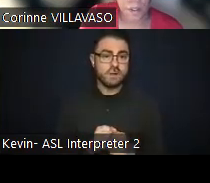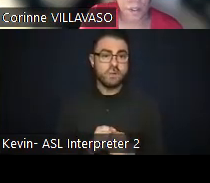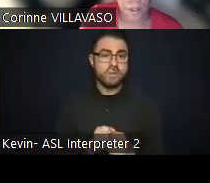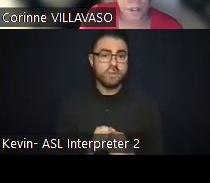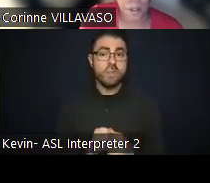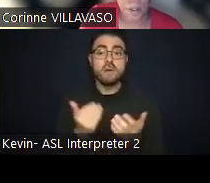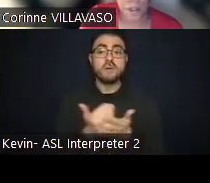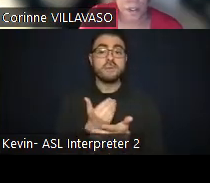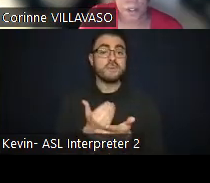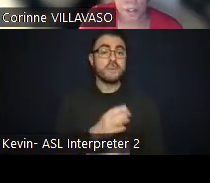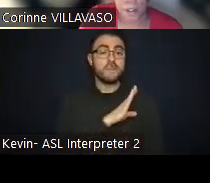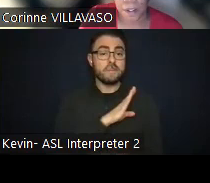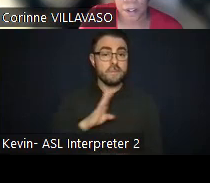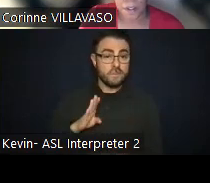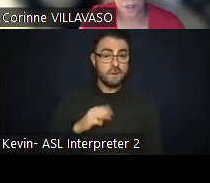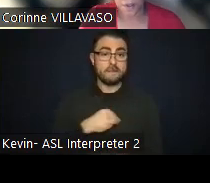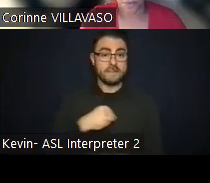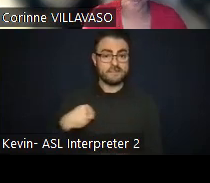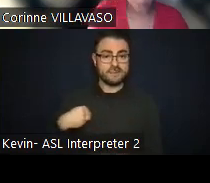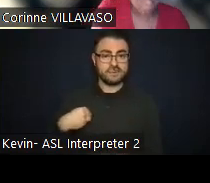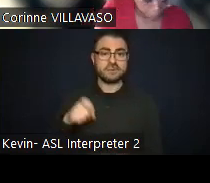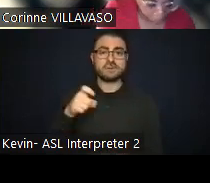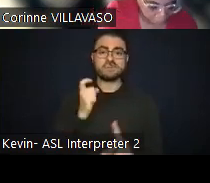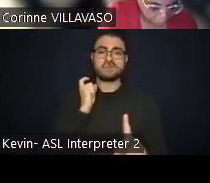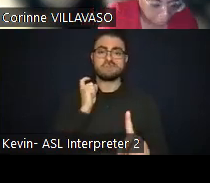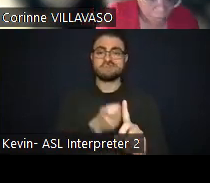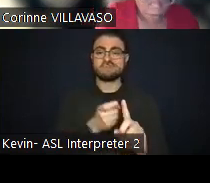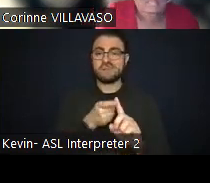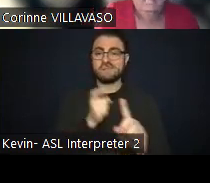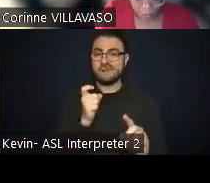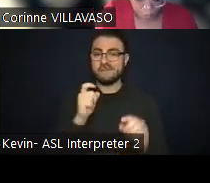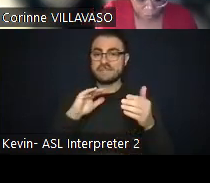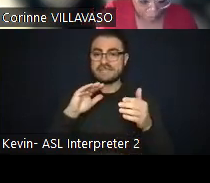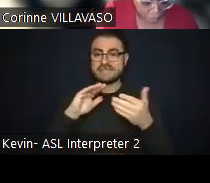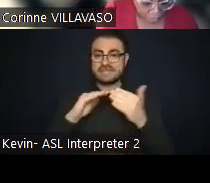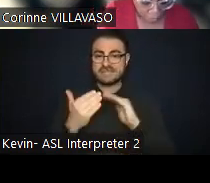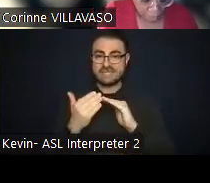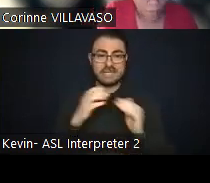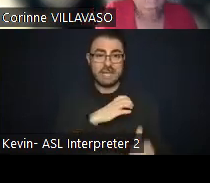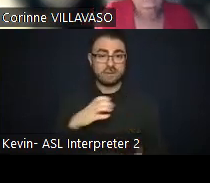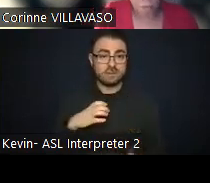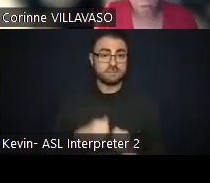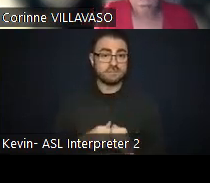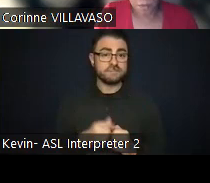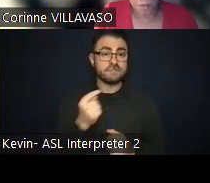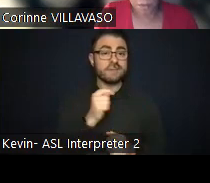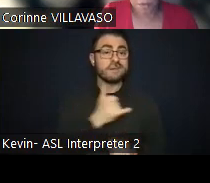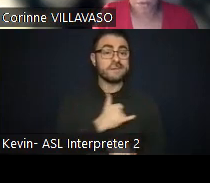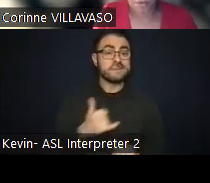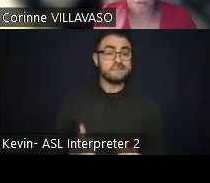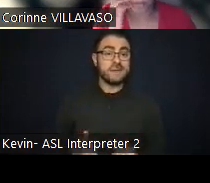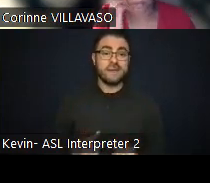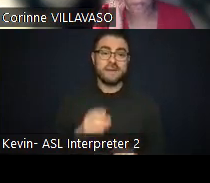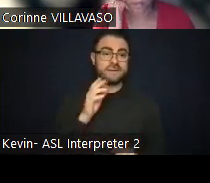Point number nine. The new board's members shall be appointed by City Council. The mayor, while not directly voting for the appointment of